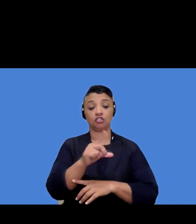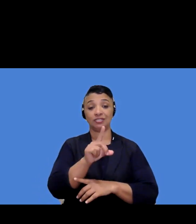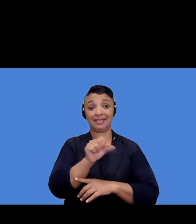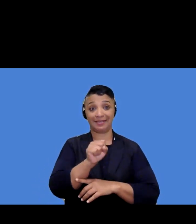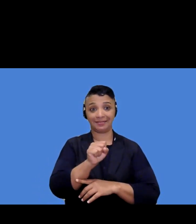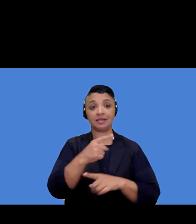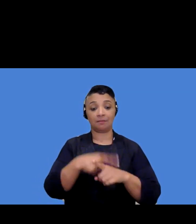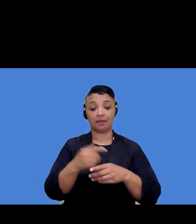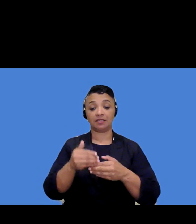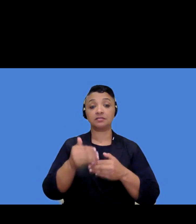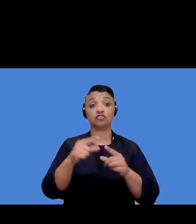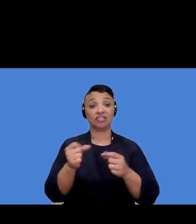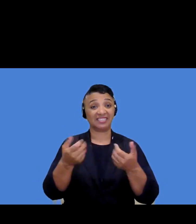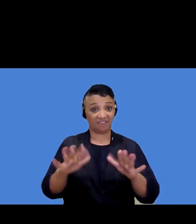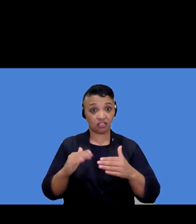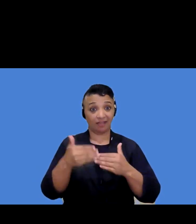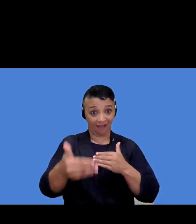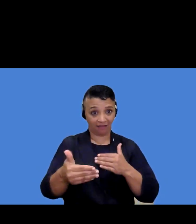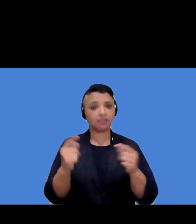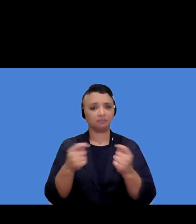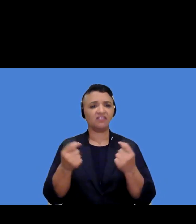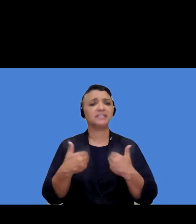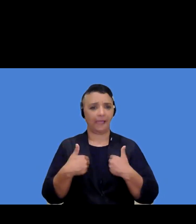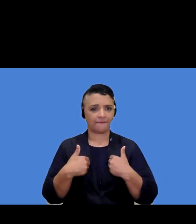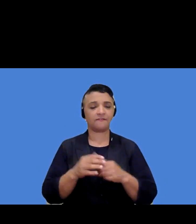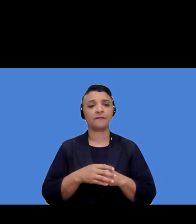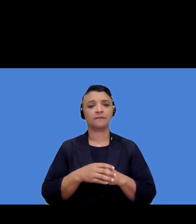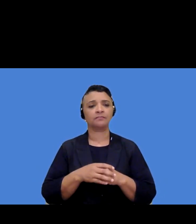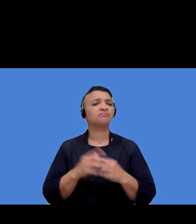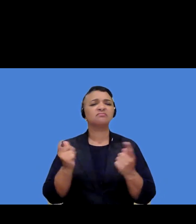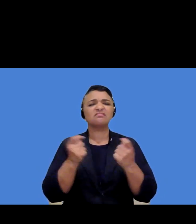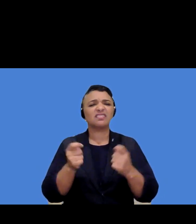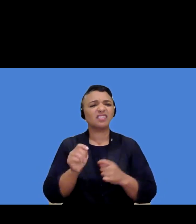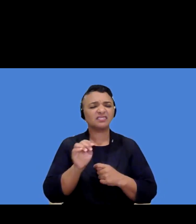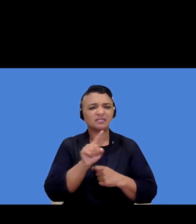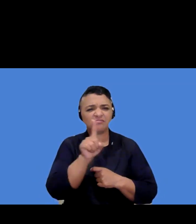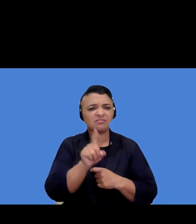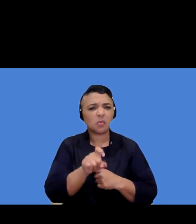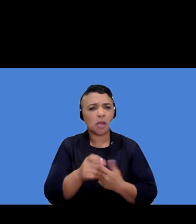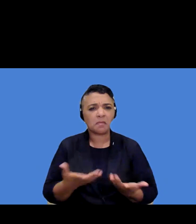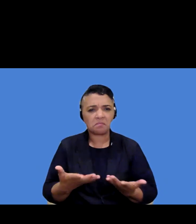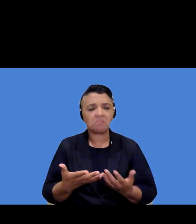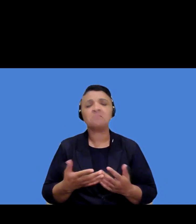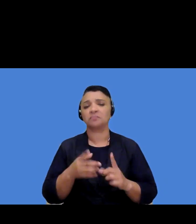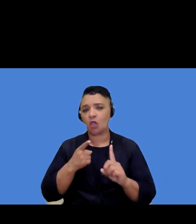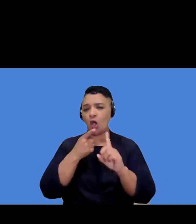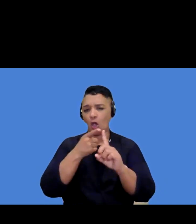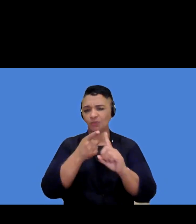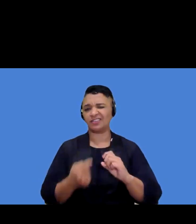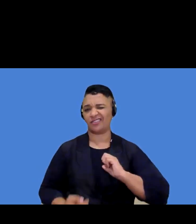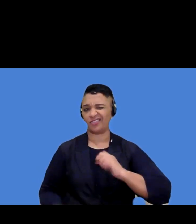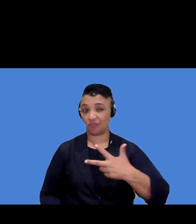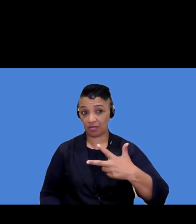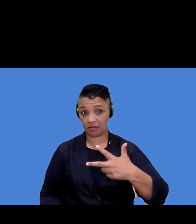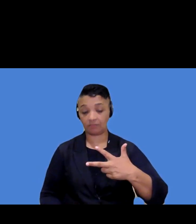GDS. And all of these events really aim to address 3 objectives. The first